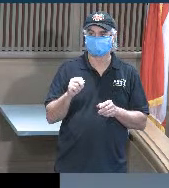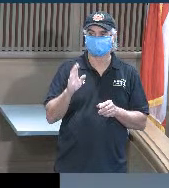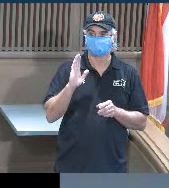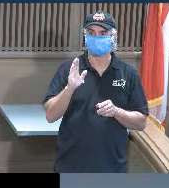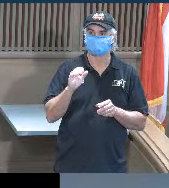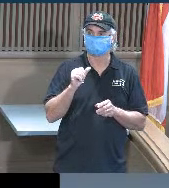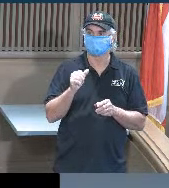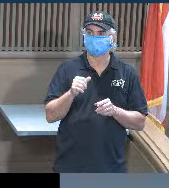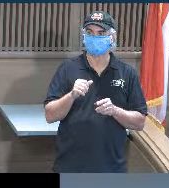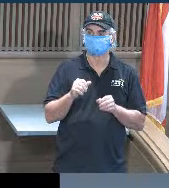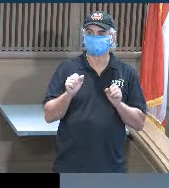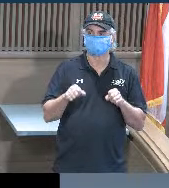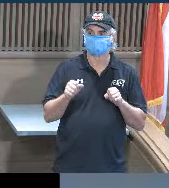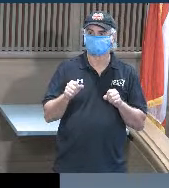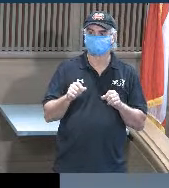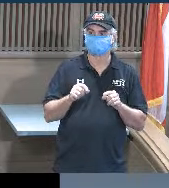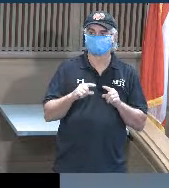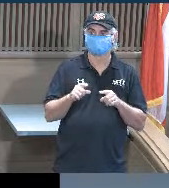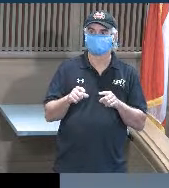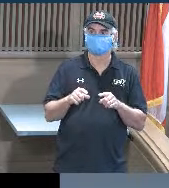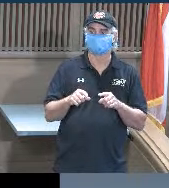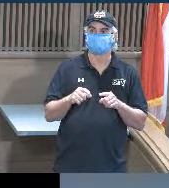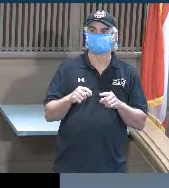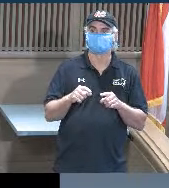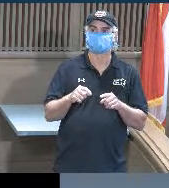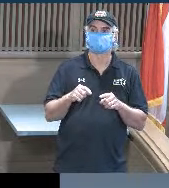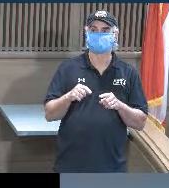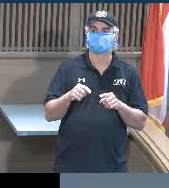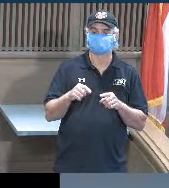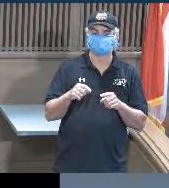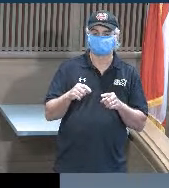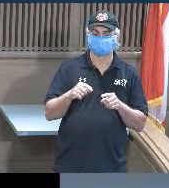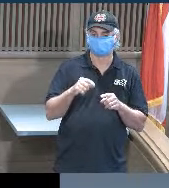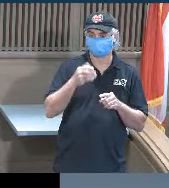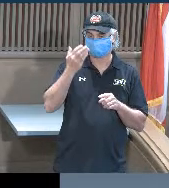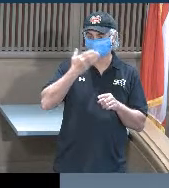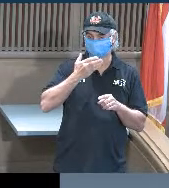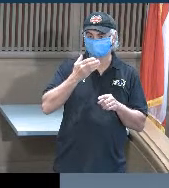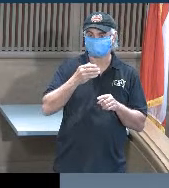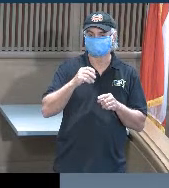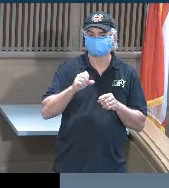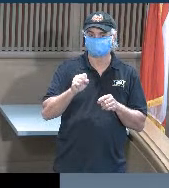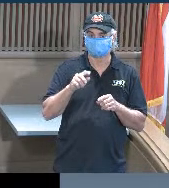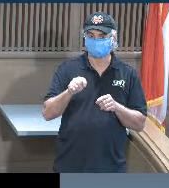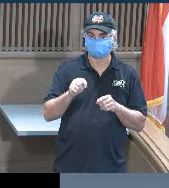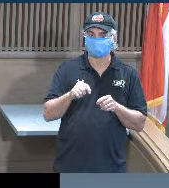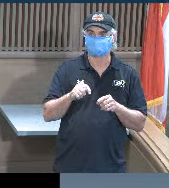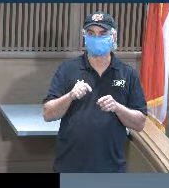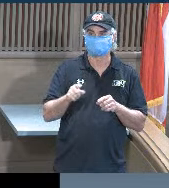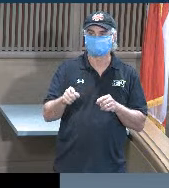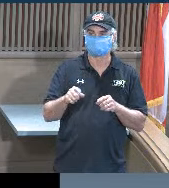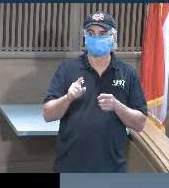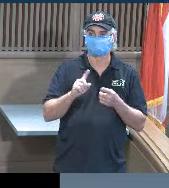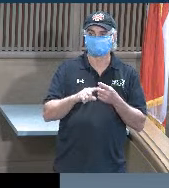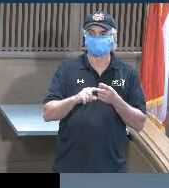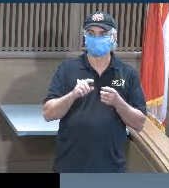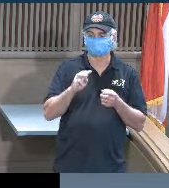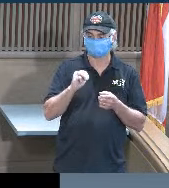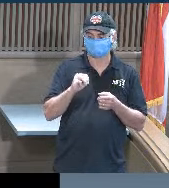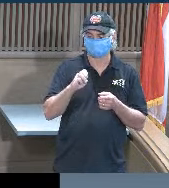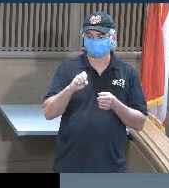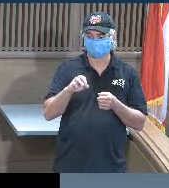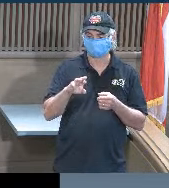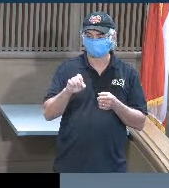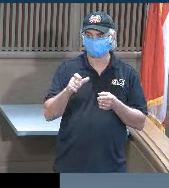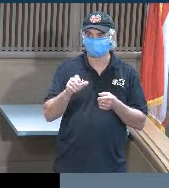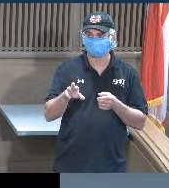event. So you come back up to Oglethorpe, turn on Front Street, head southbound to Mercer Avenue.